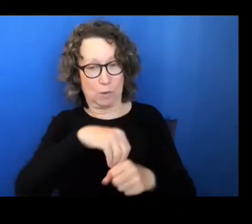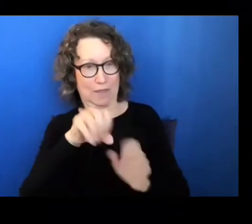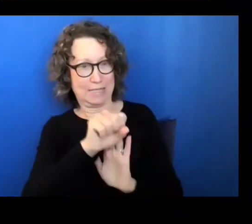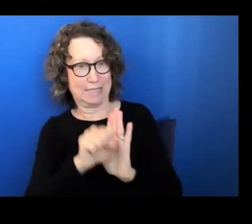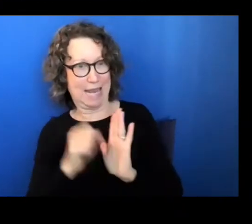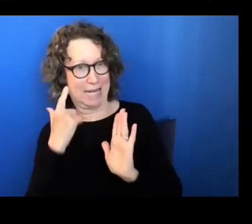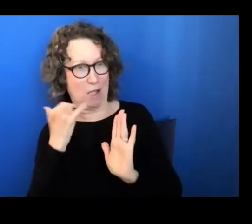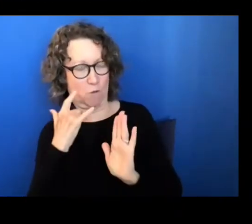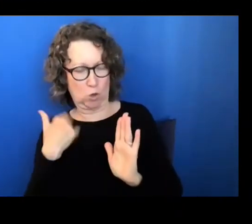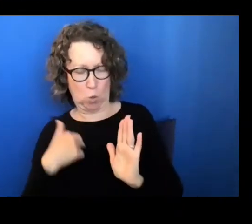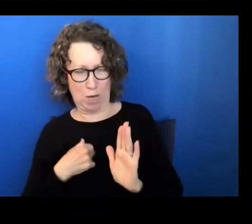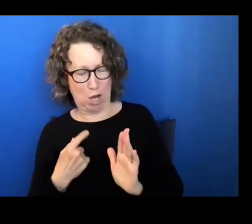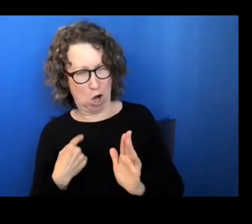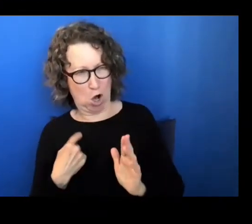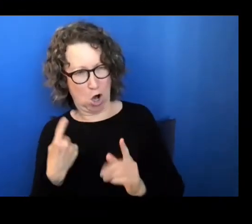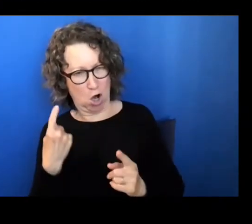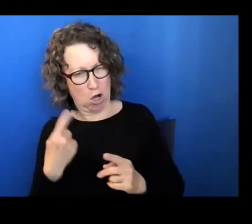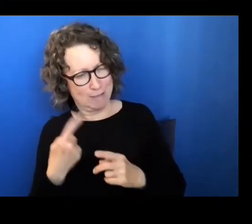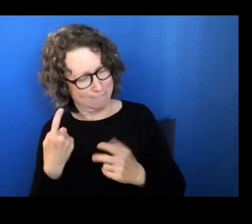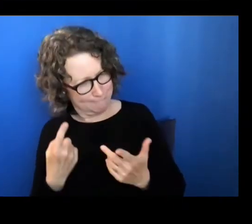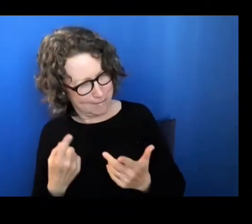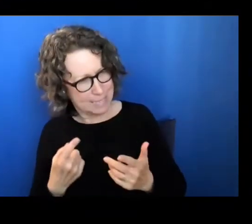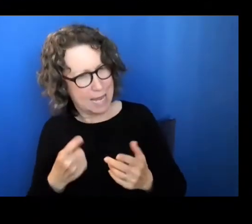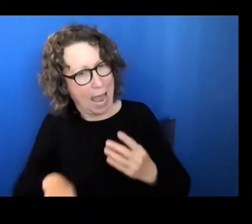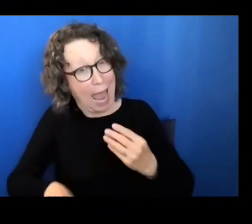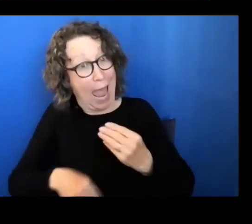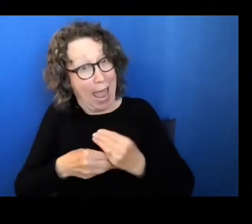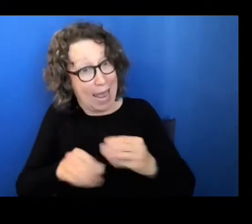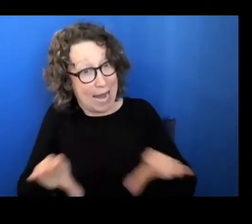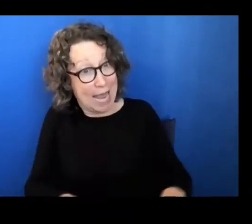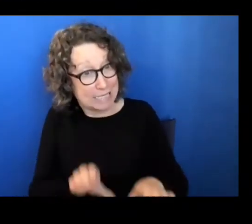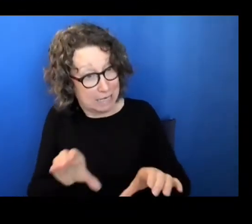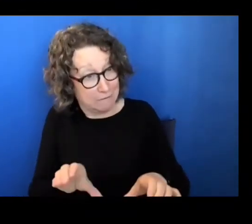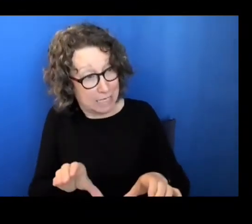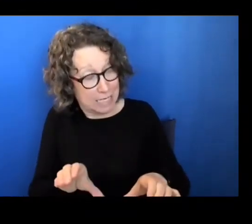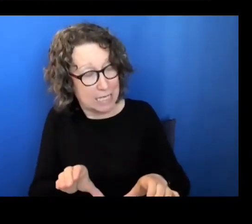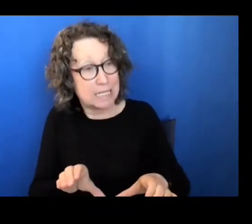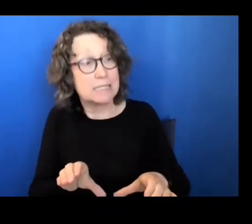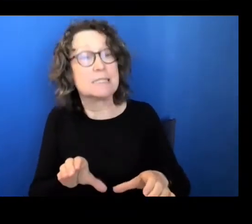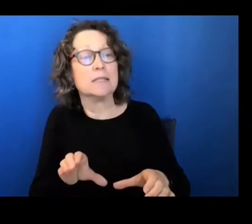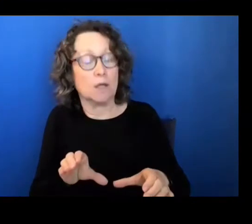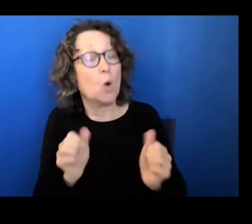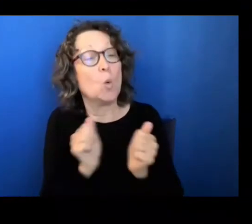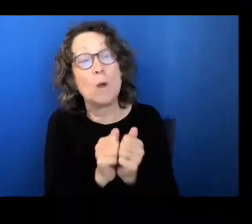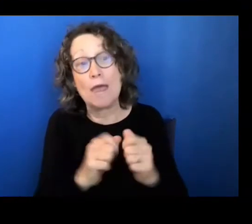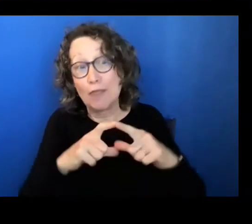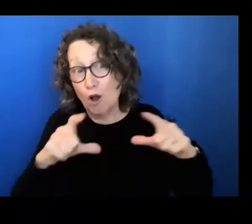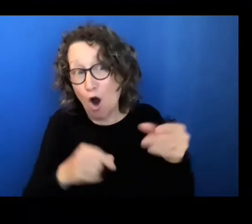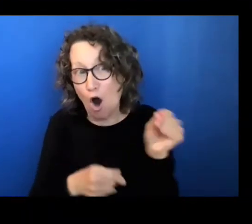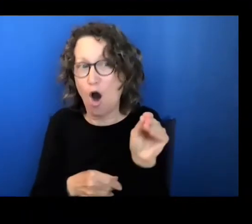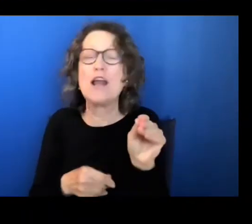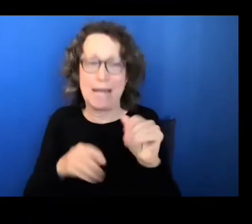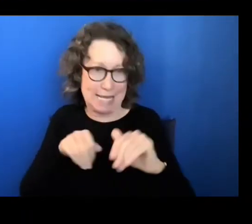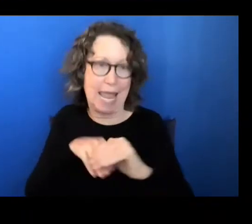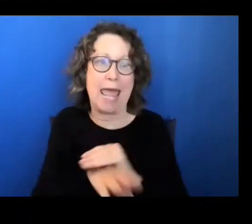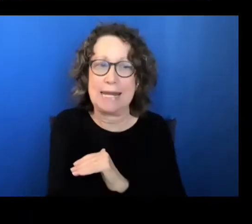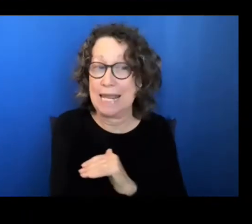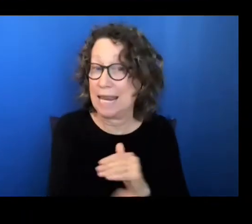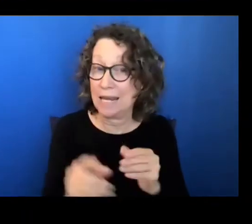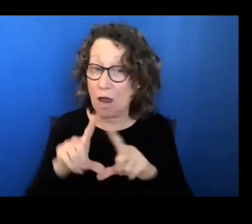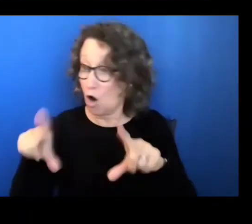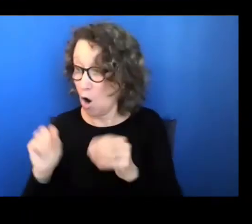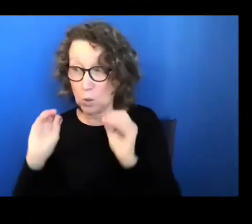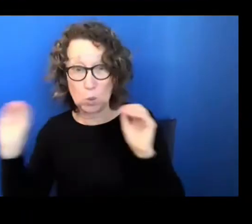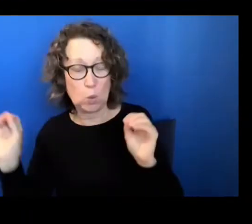are considering additional activities that vaccinated people can participate in. So